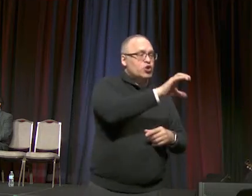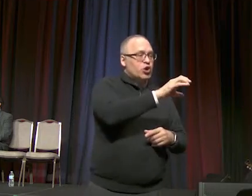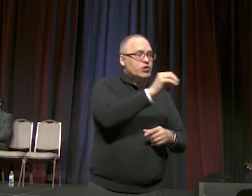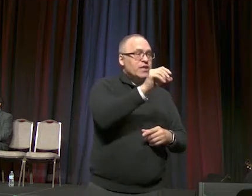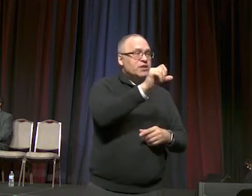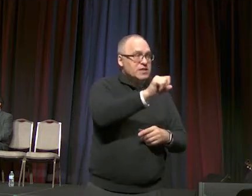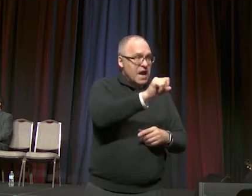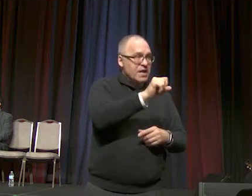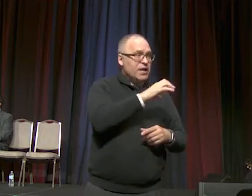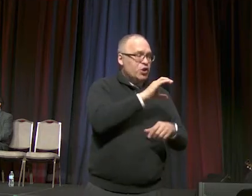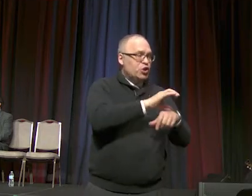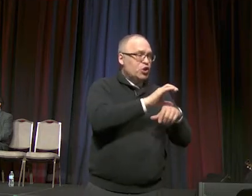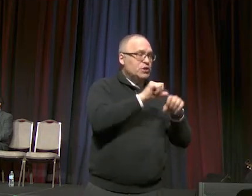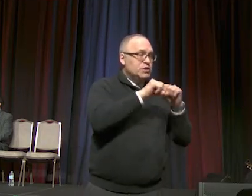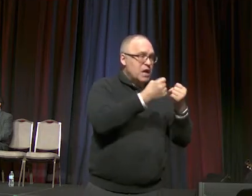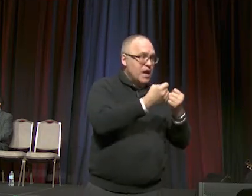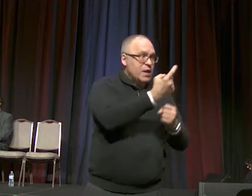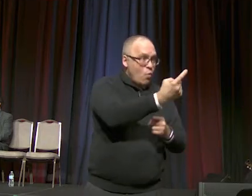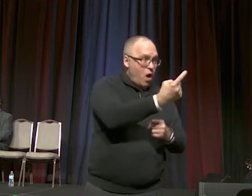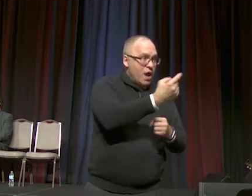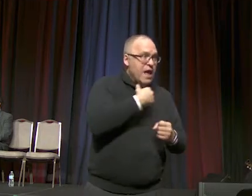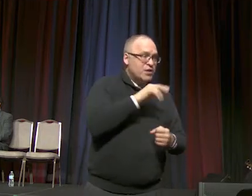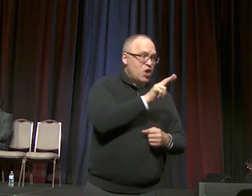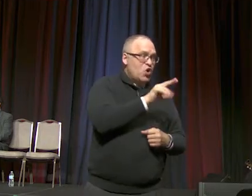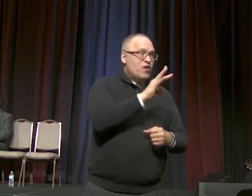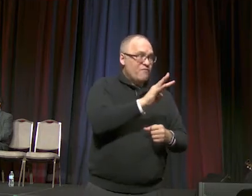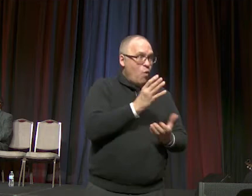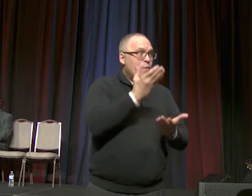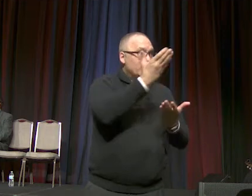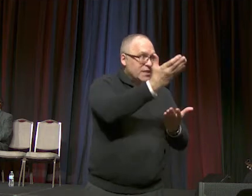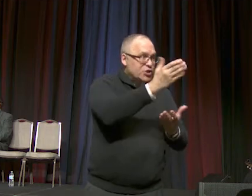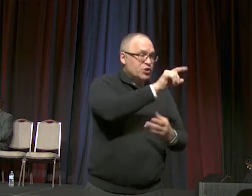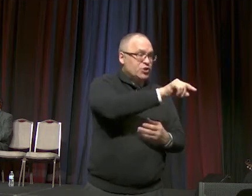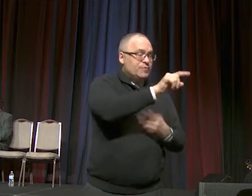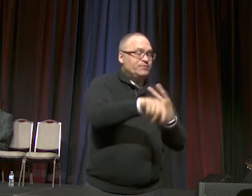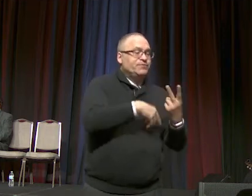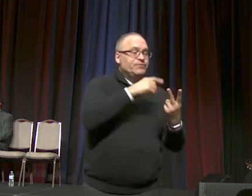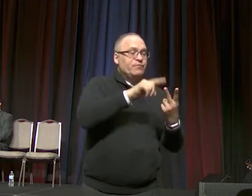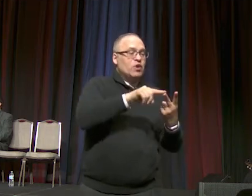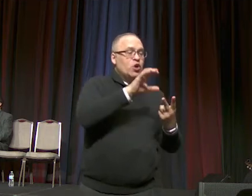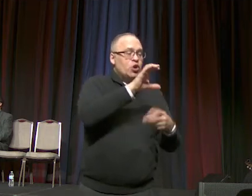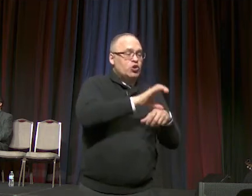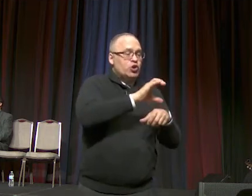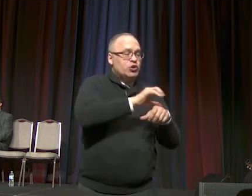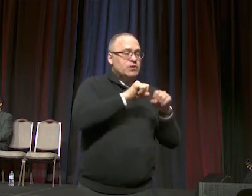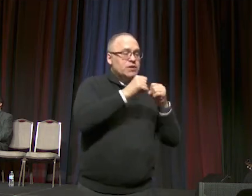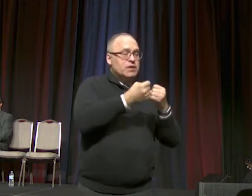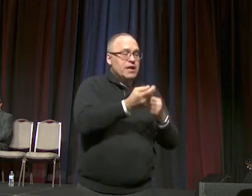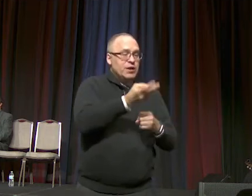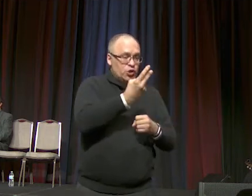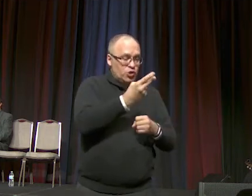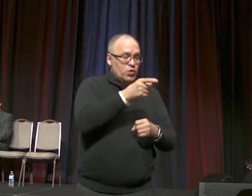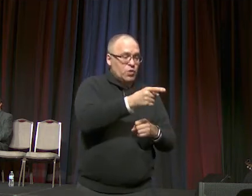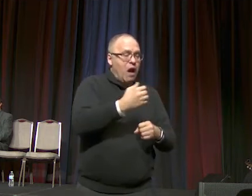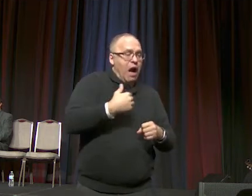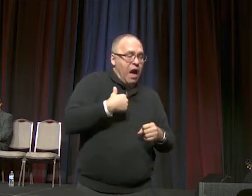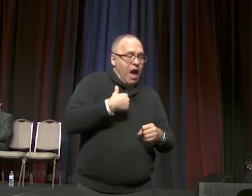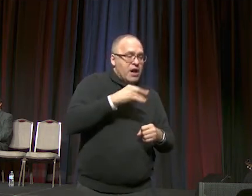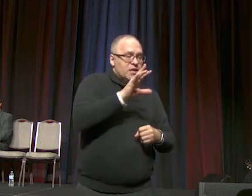1 contains 34 petitions. Church and Society 2